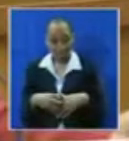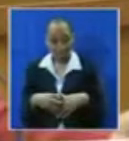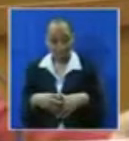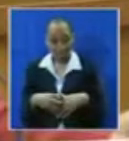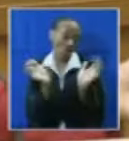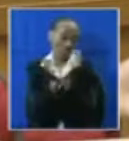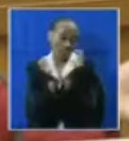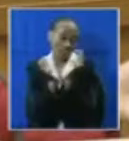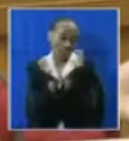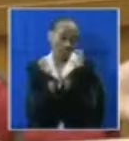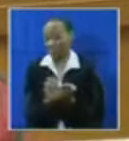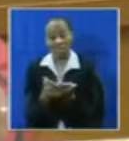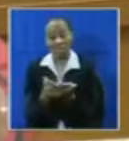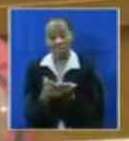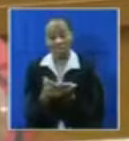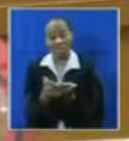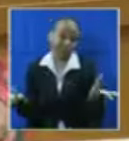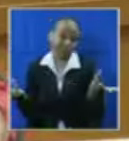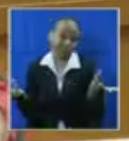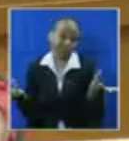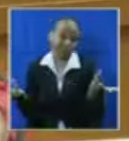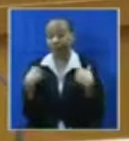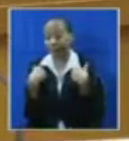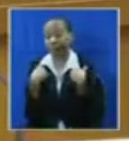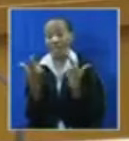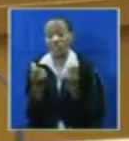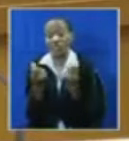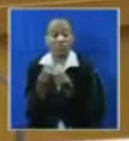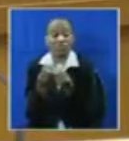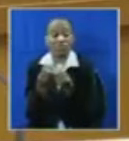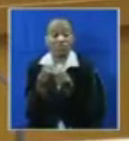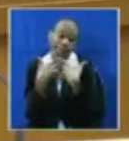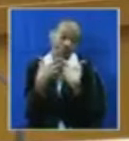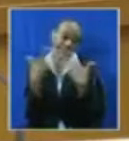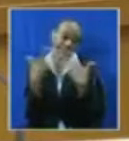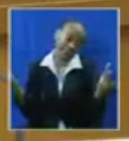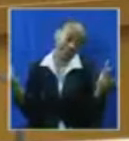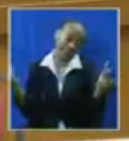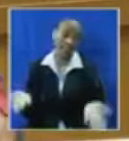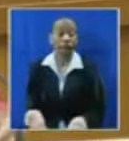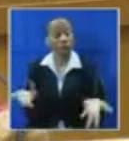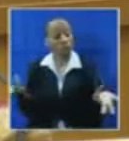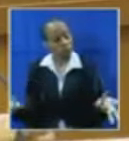can collapse it. So there is nothing I can do to help you. Just continue to learn from me.